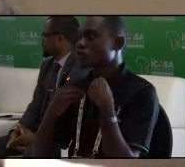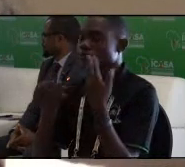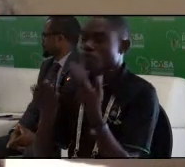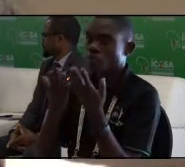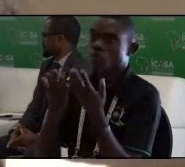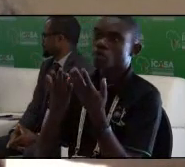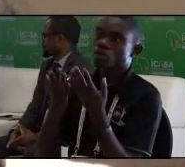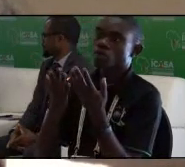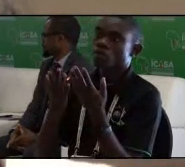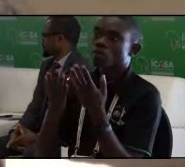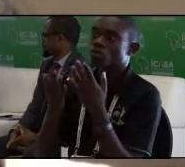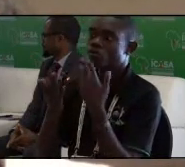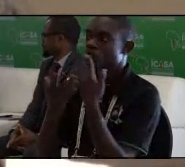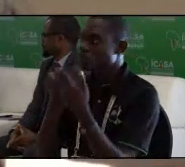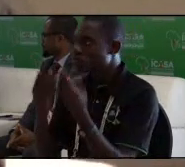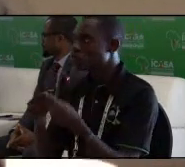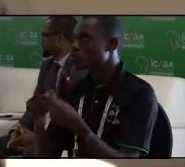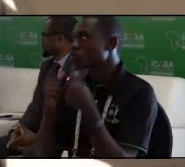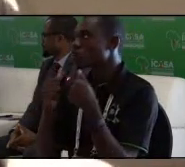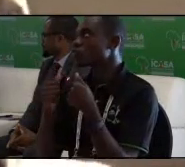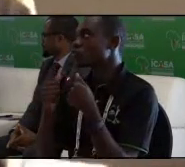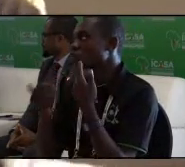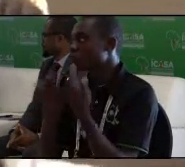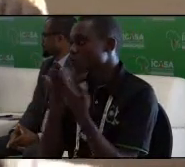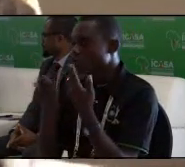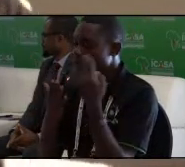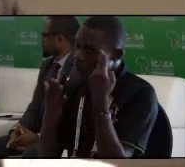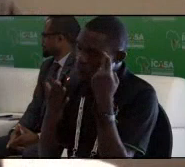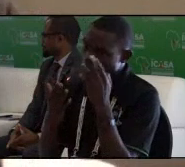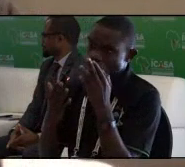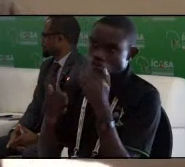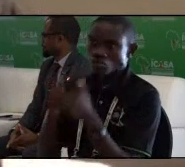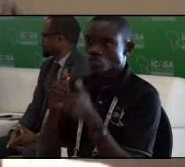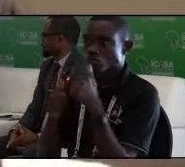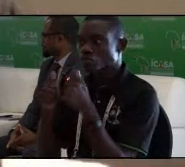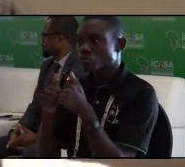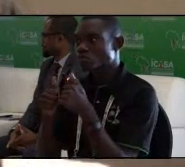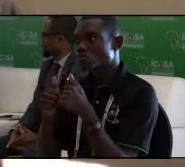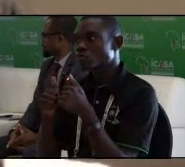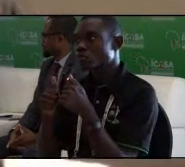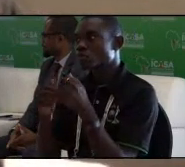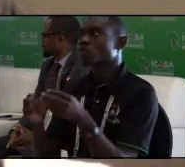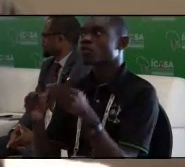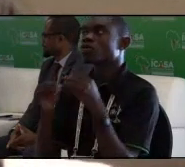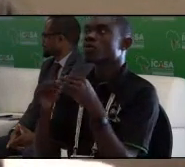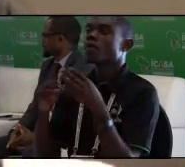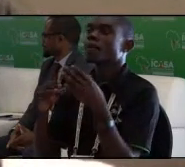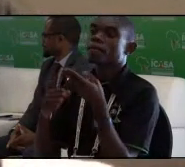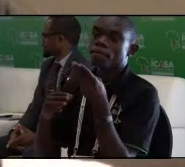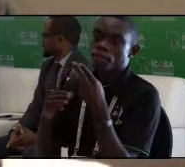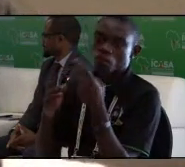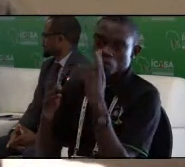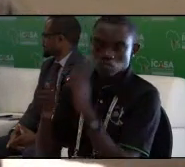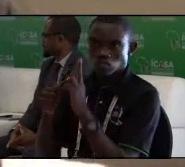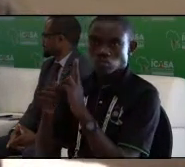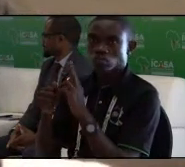in terms of rollout, because you also don't want a situation whereby you bring products and people are not